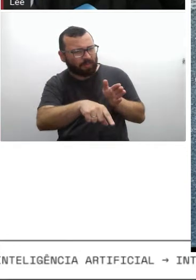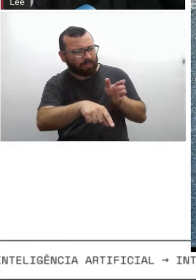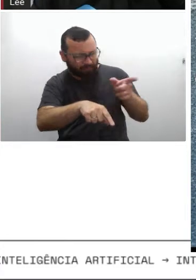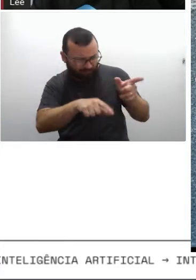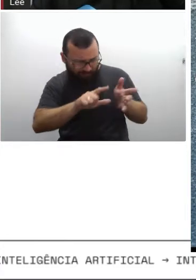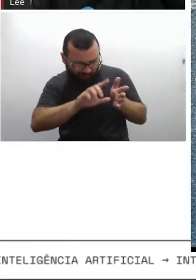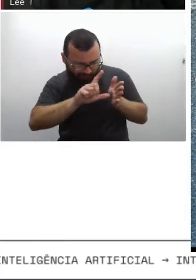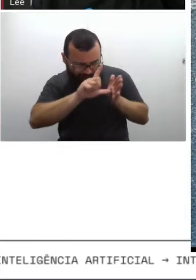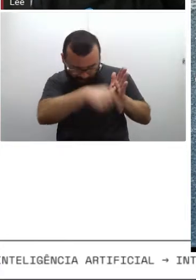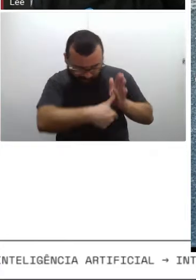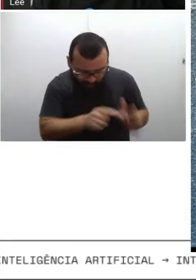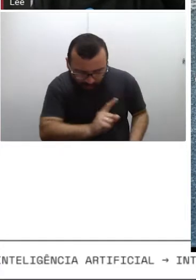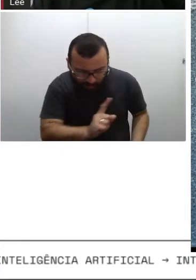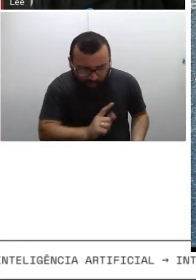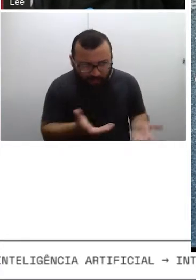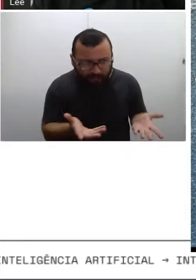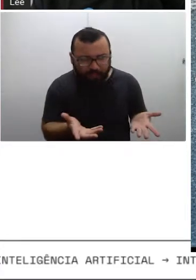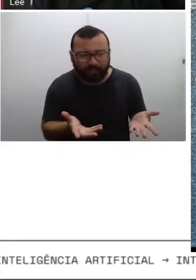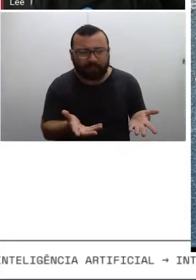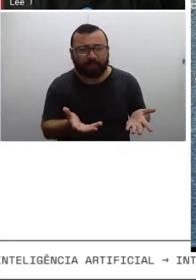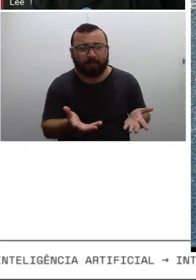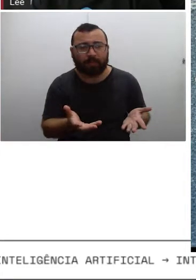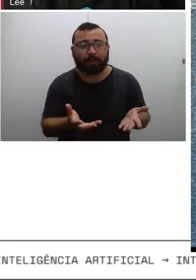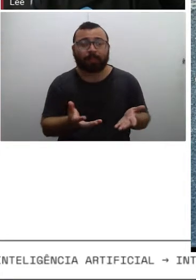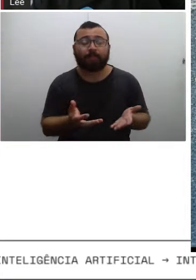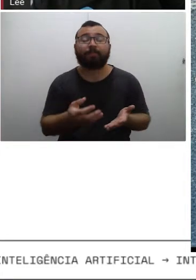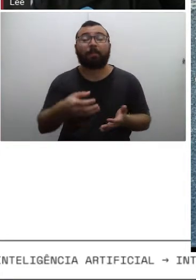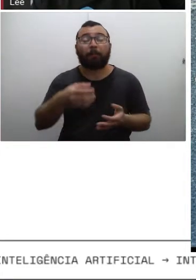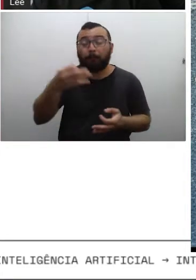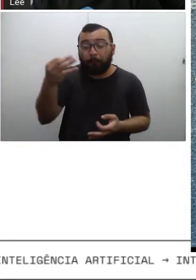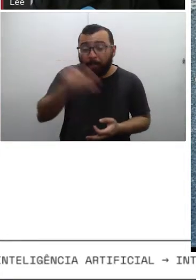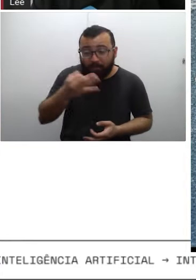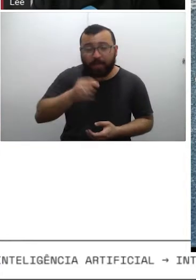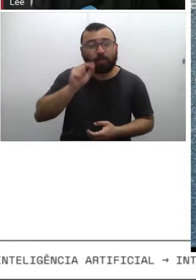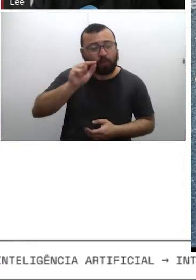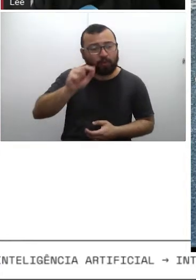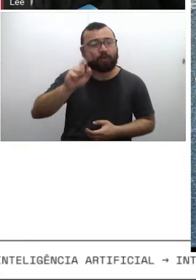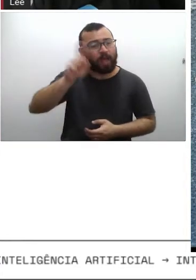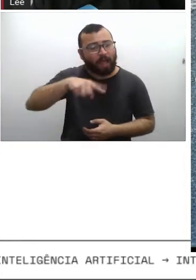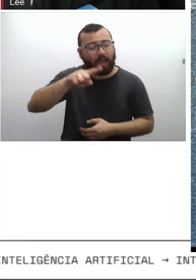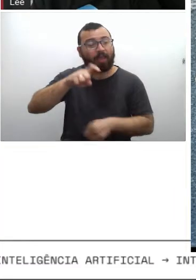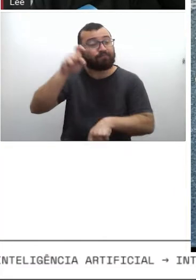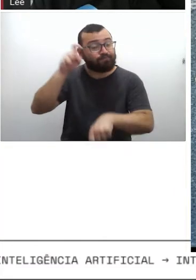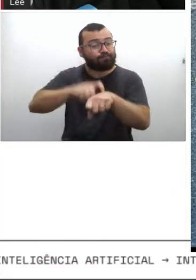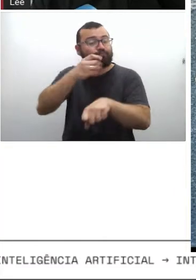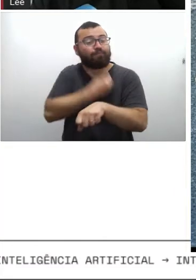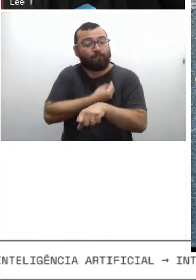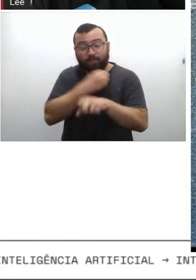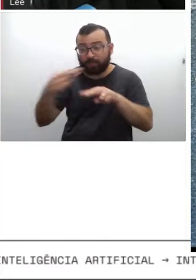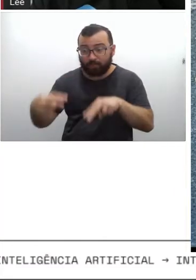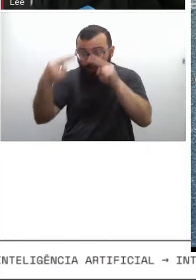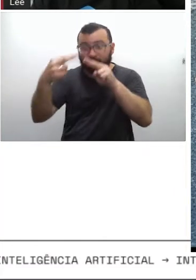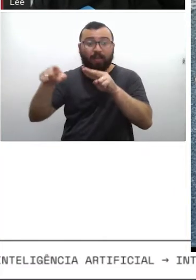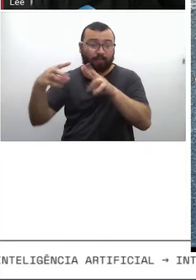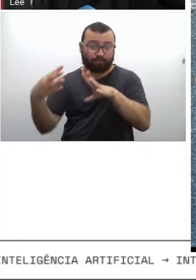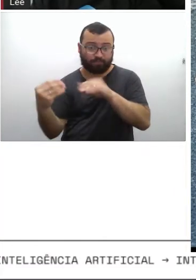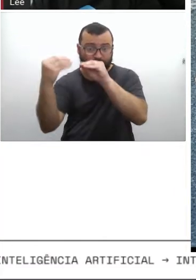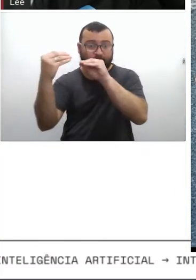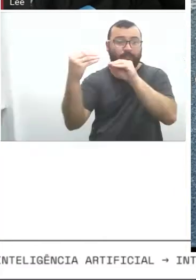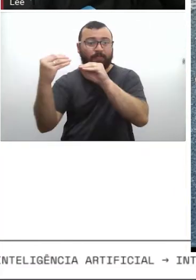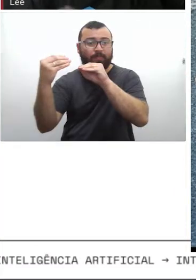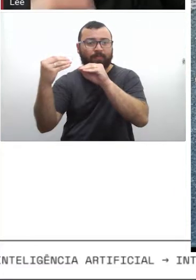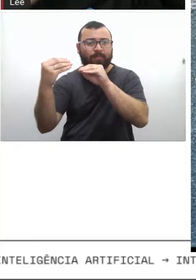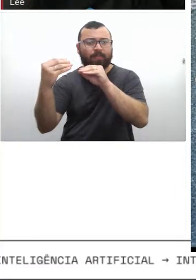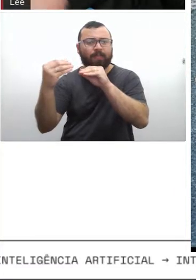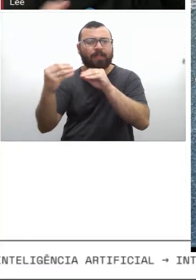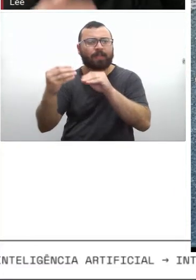so? What you want to do is you want to go live as soon as possible with your chatbot and